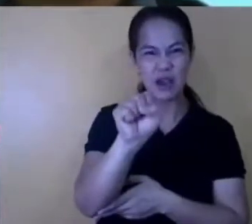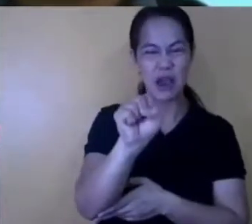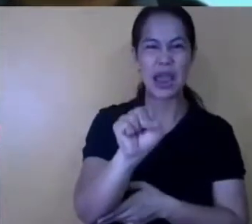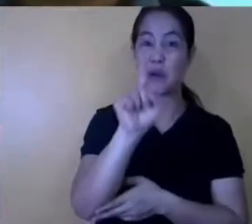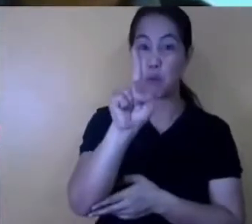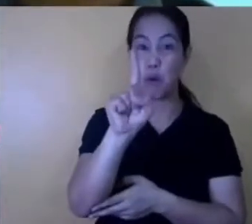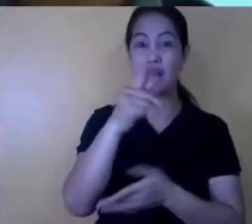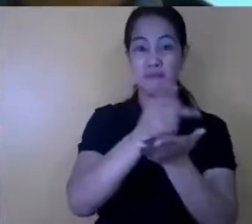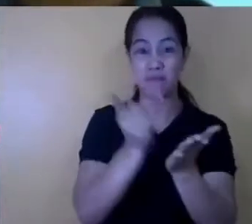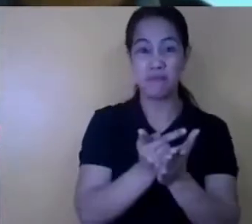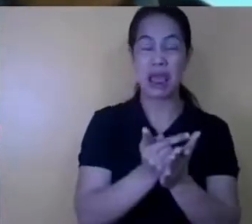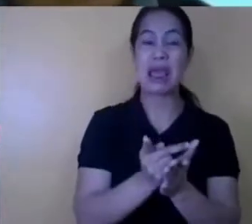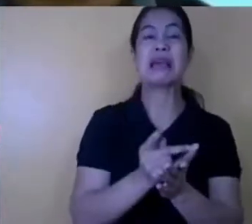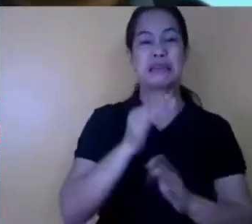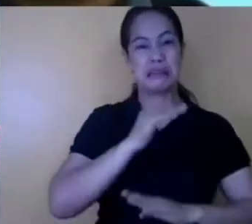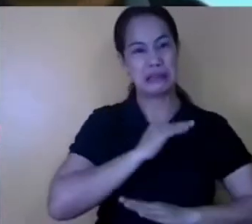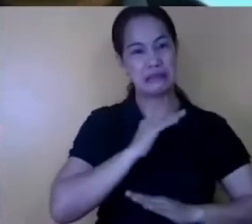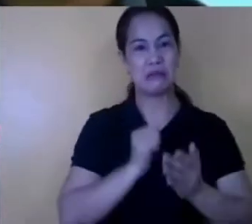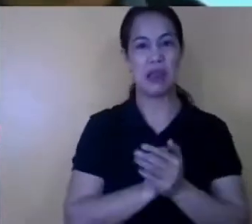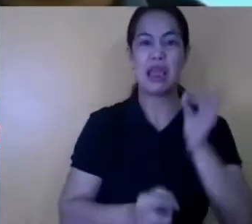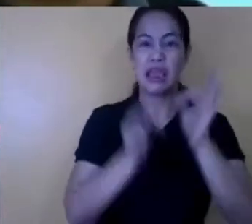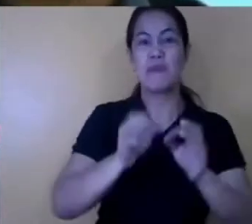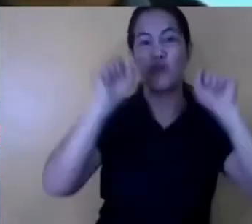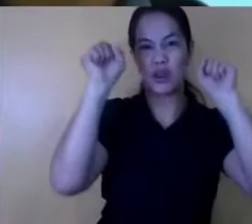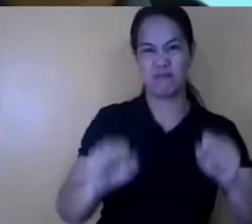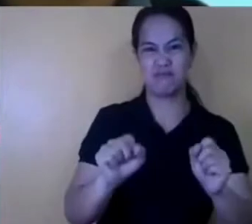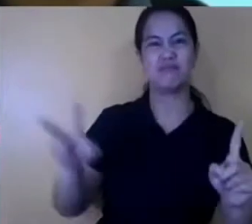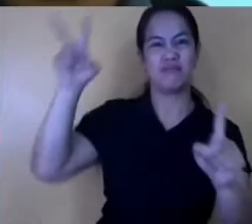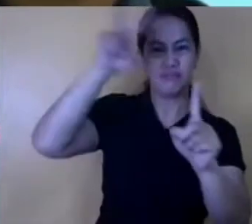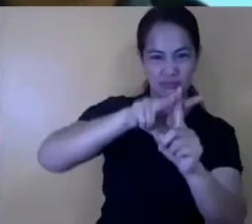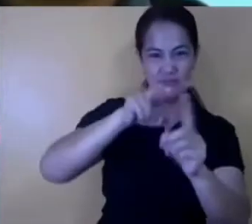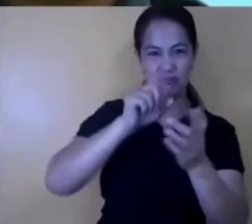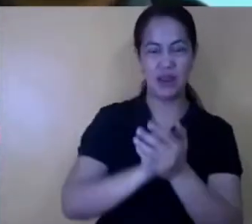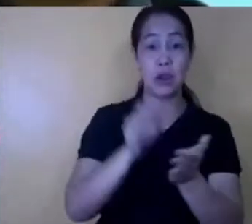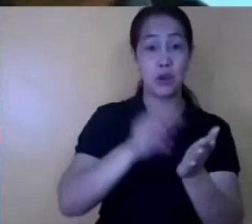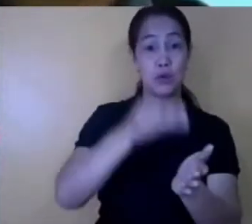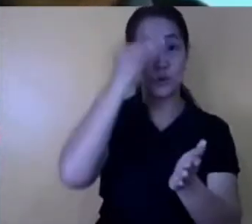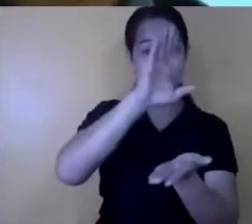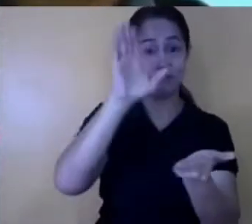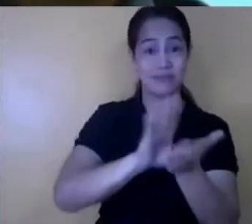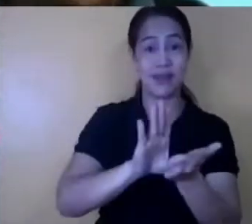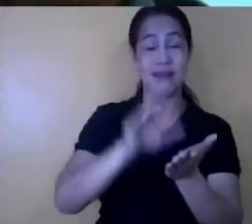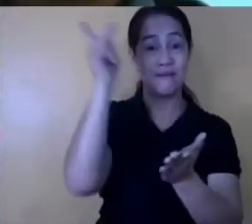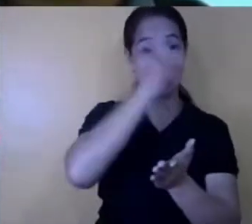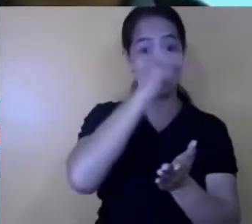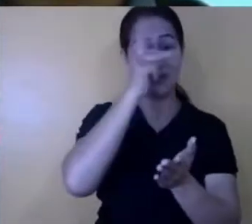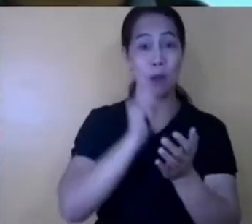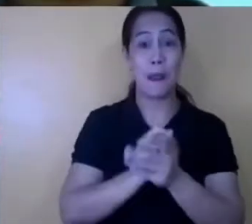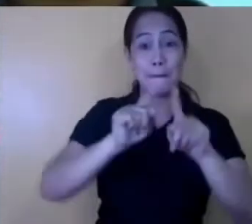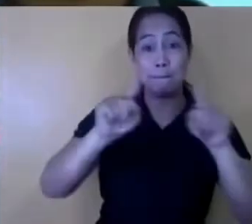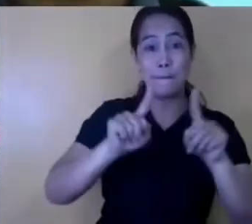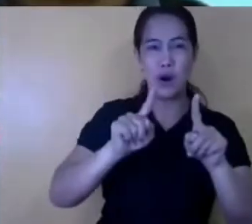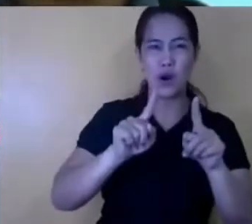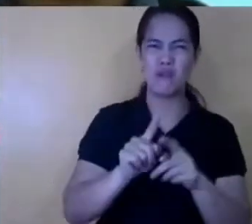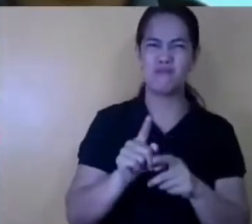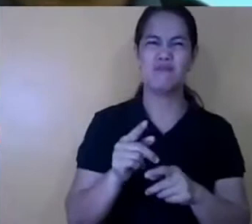satisfactory. But if you were able to apply your learner-centered teaching philosophy but was poorly used as